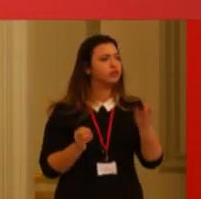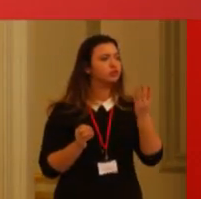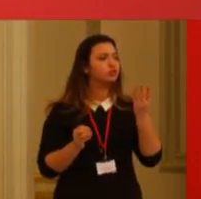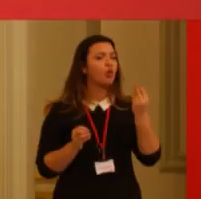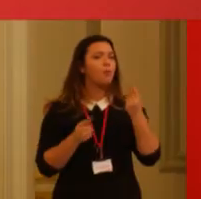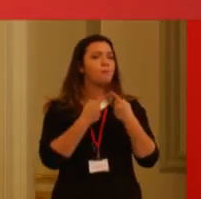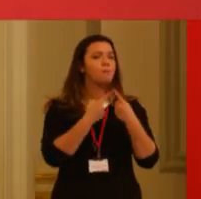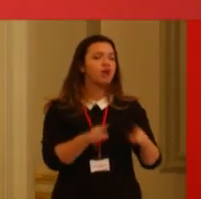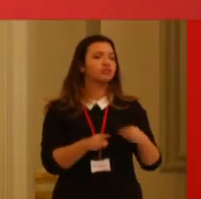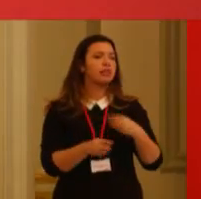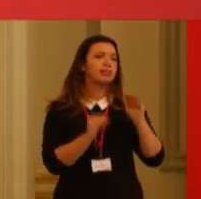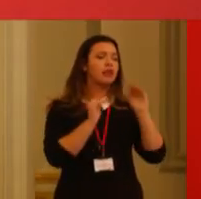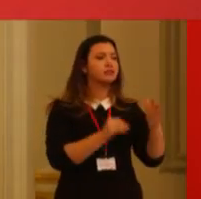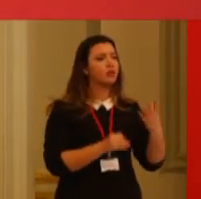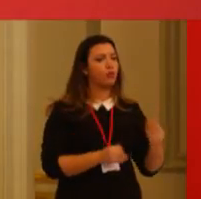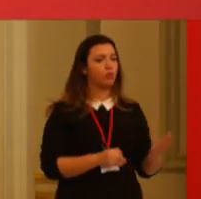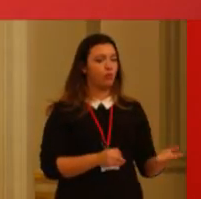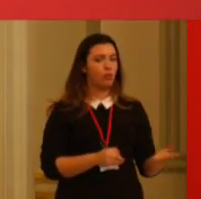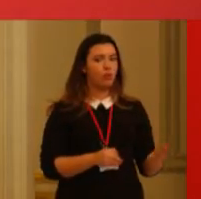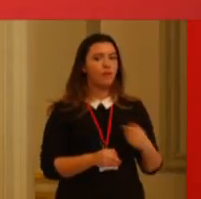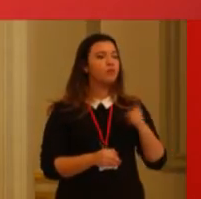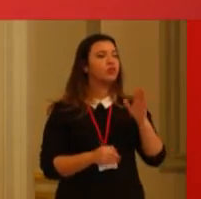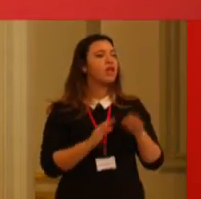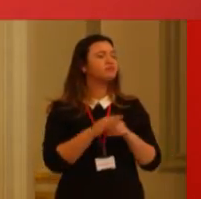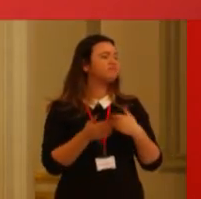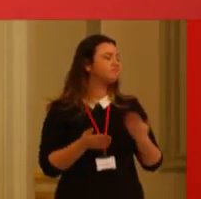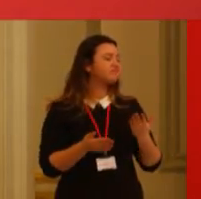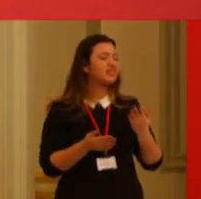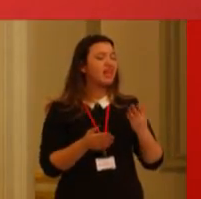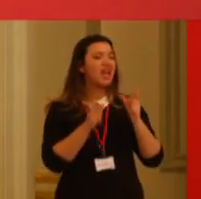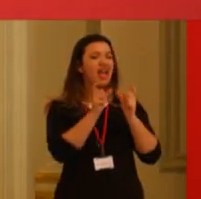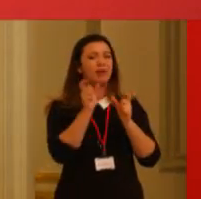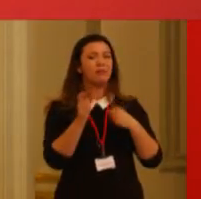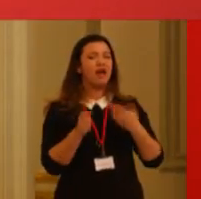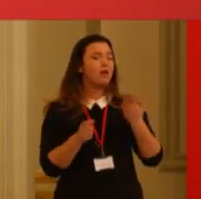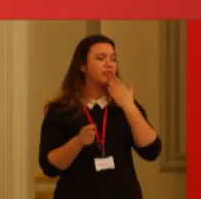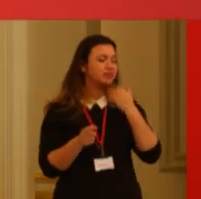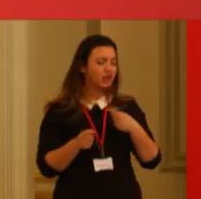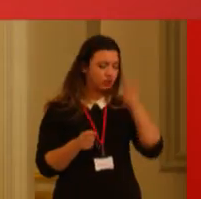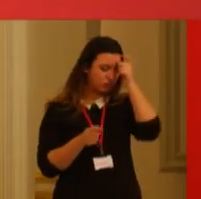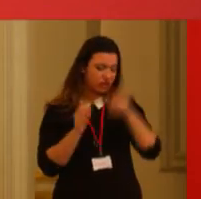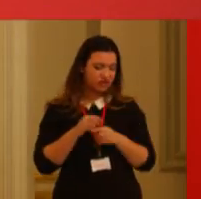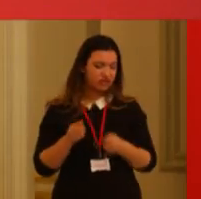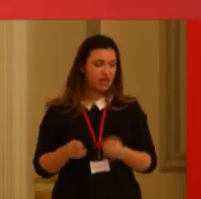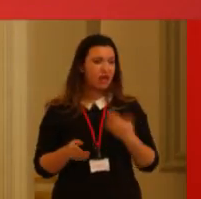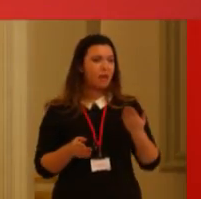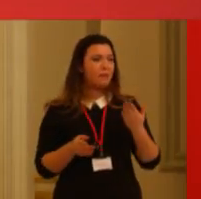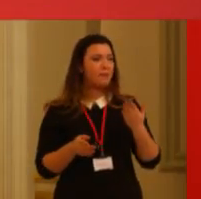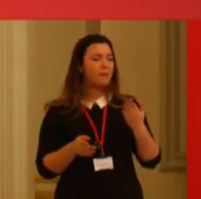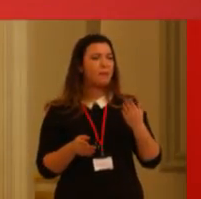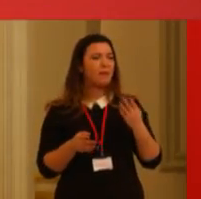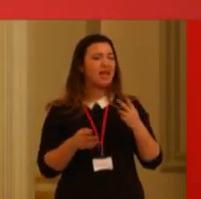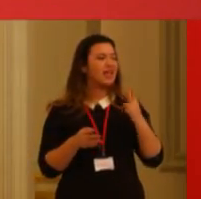poor backgrounds, and they feel ever so empowered. It gets rid of social stigma, especially in a place